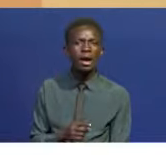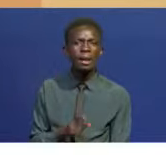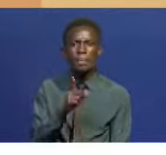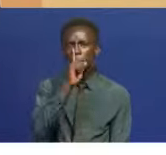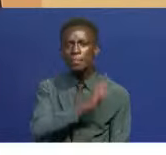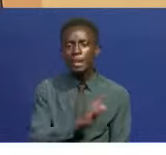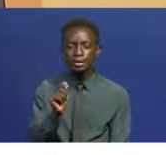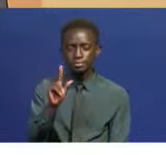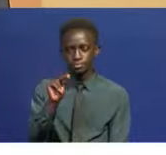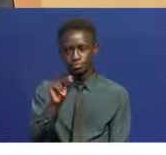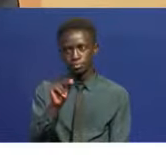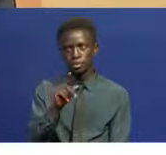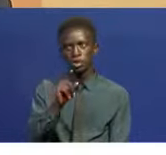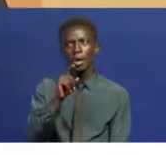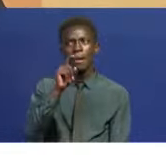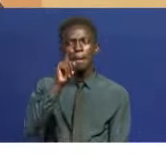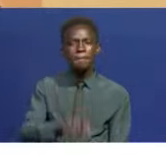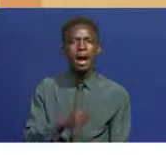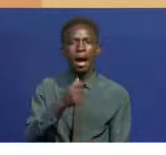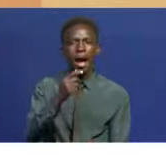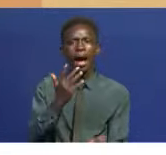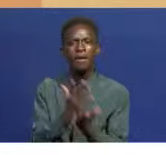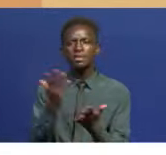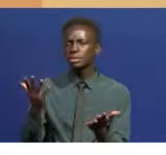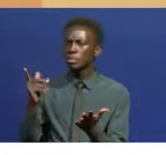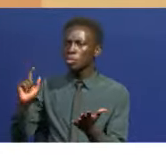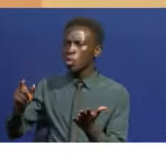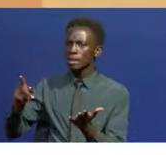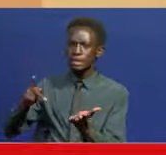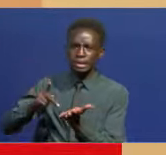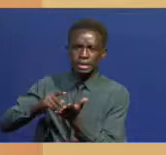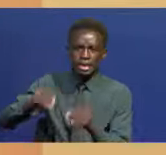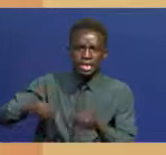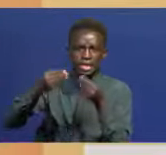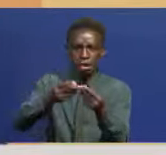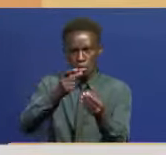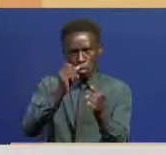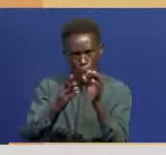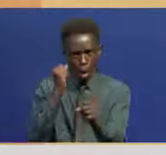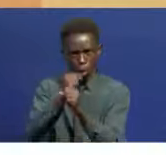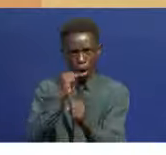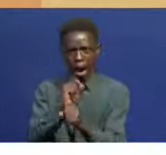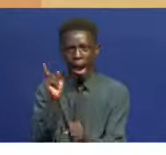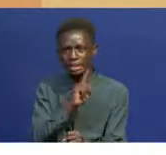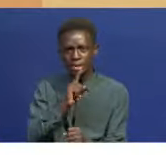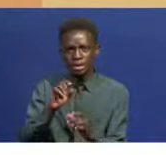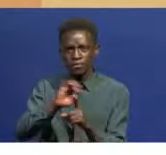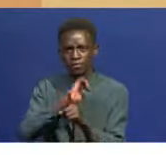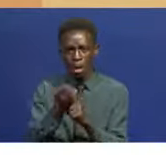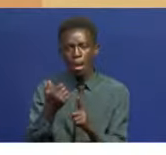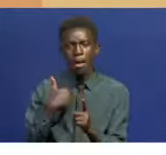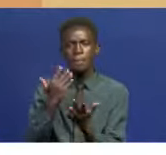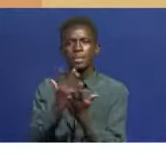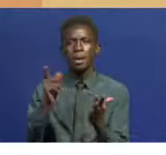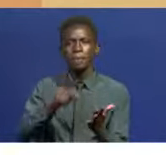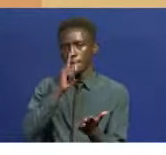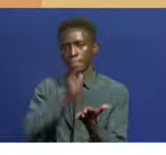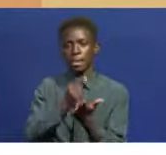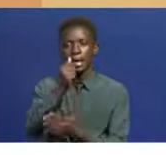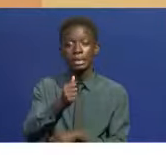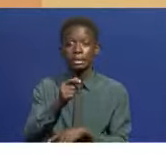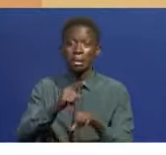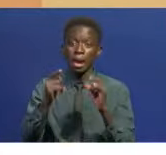compensation for you working in a harsh environment. And that is what is equated to the amount of money he quoted. coming back to our country, we are basically saying,